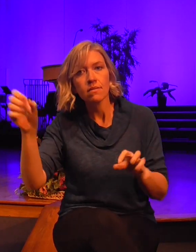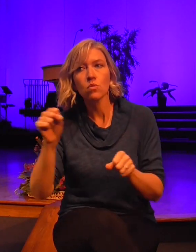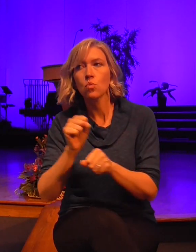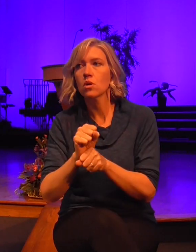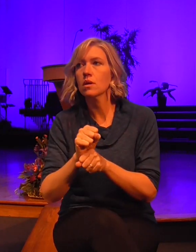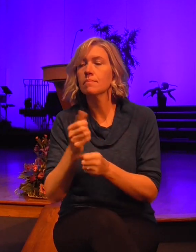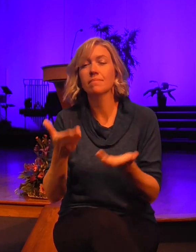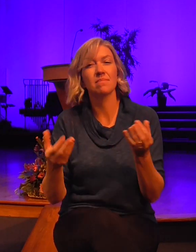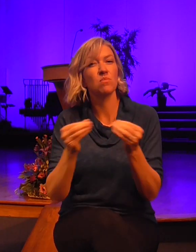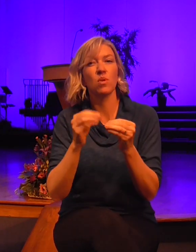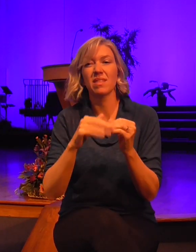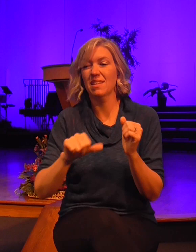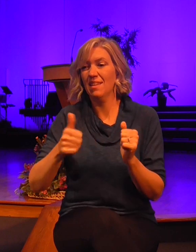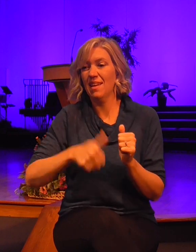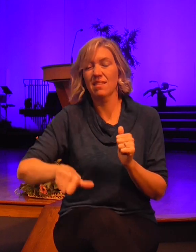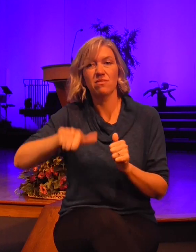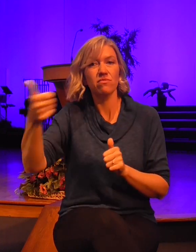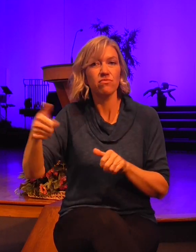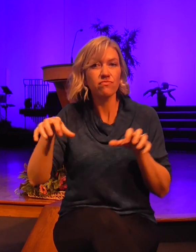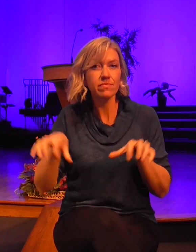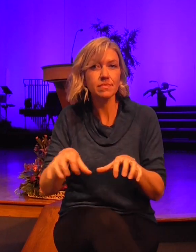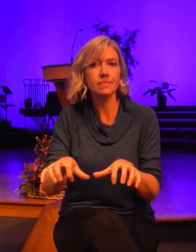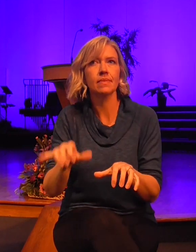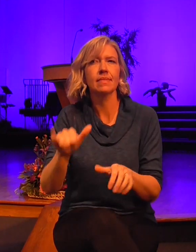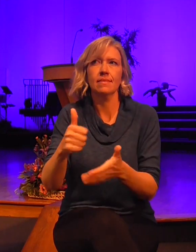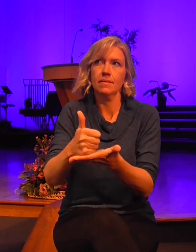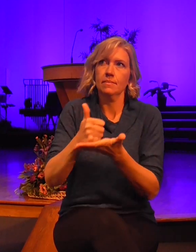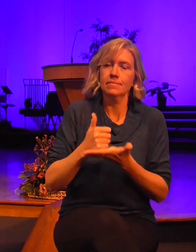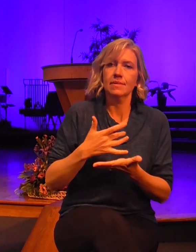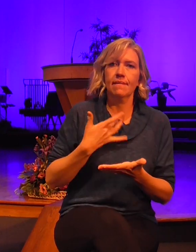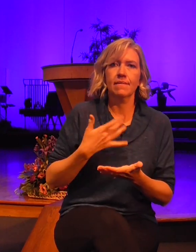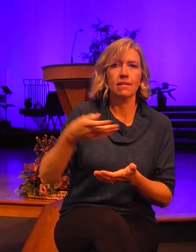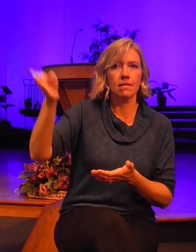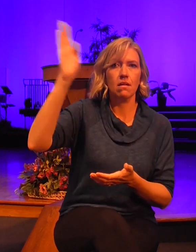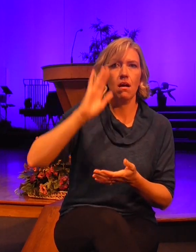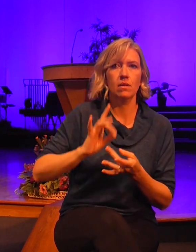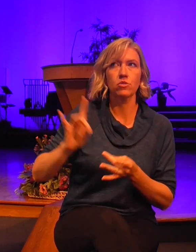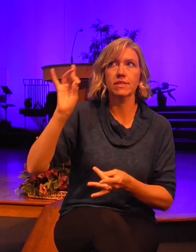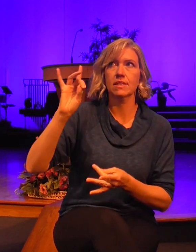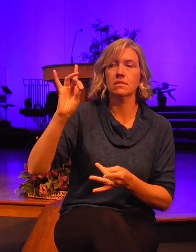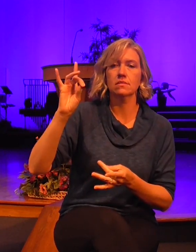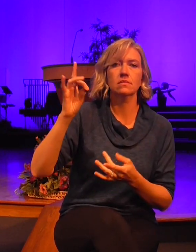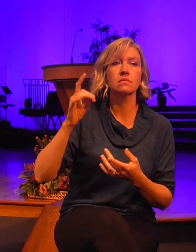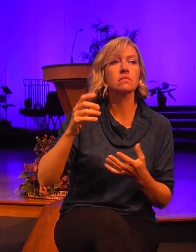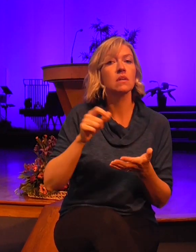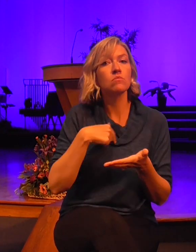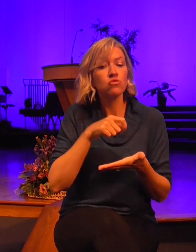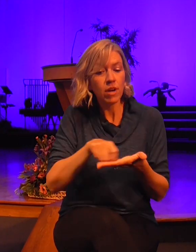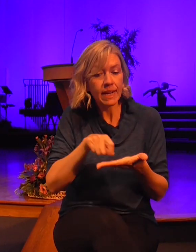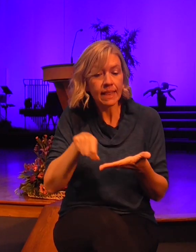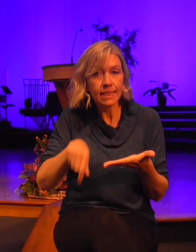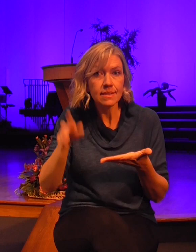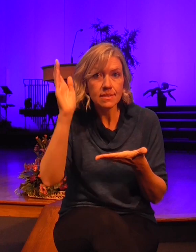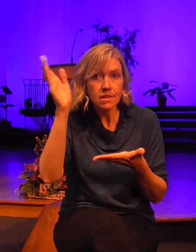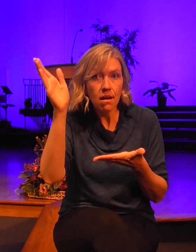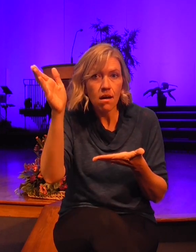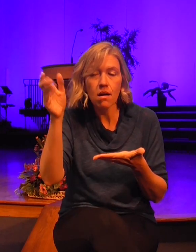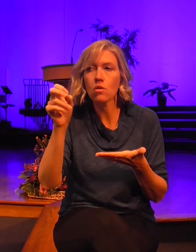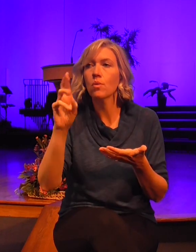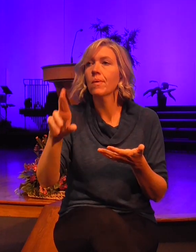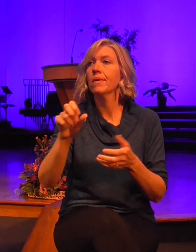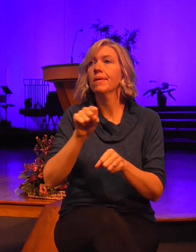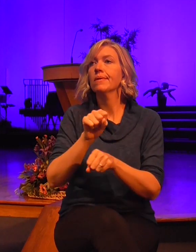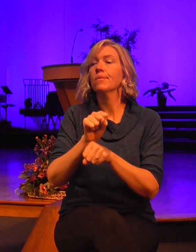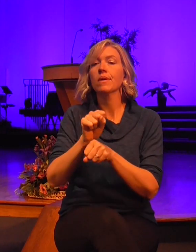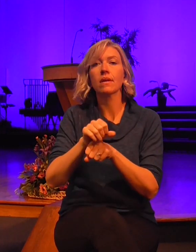than any other activity, helps me feel the presence of God. Whether I'm writing this talk that I'm delivering to you now, or working